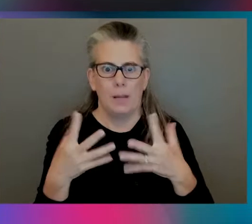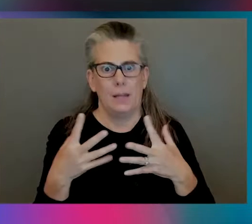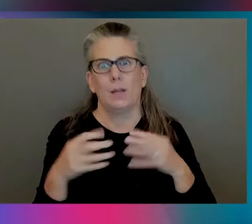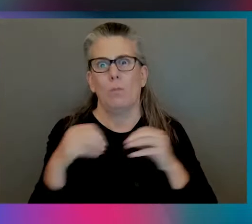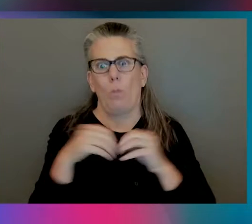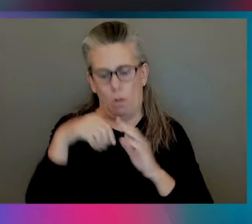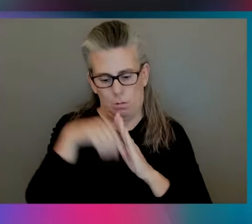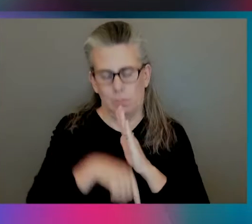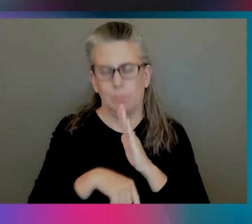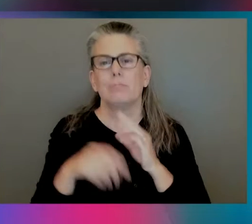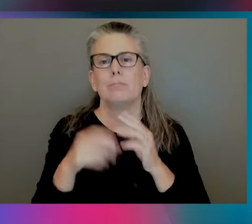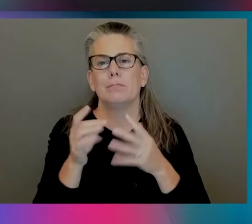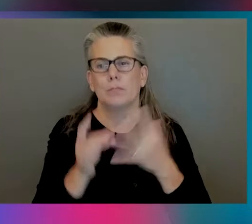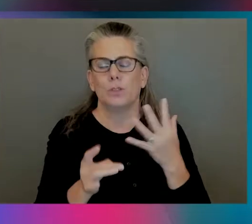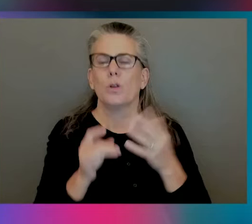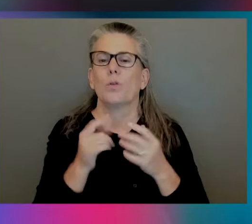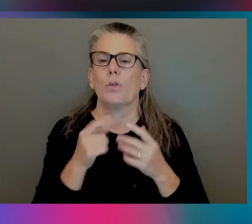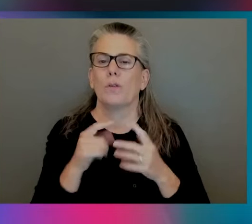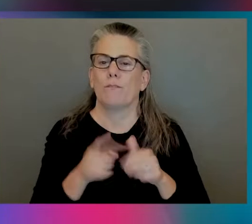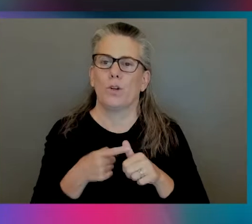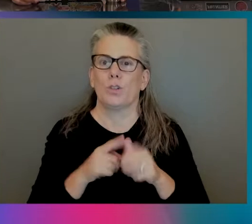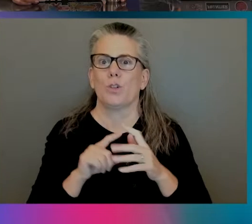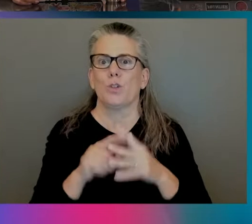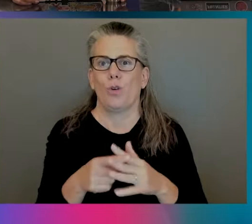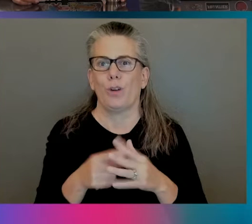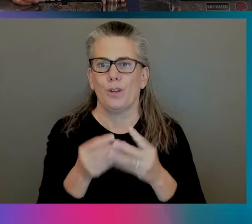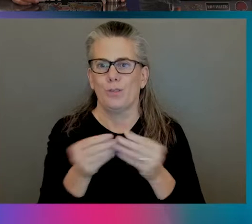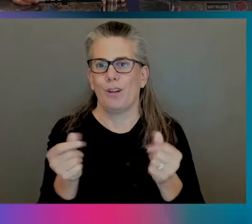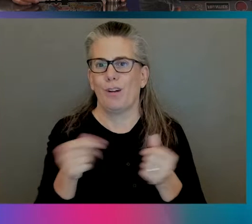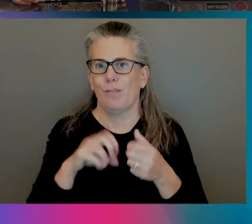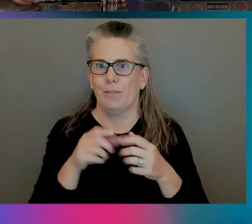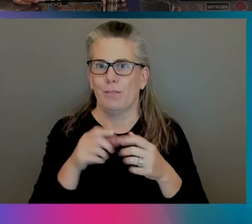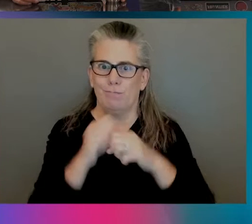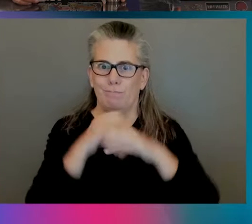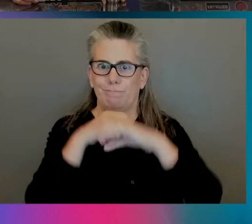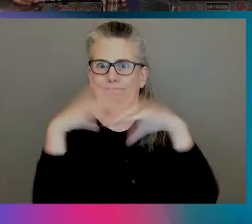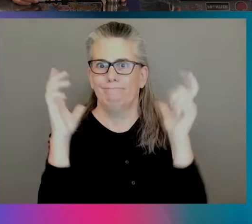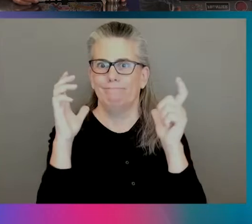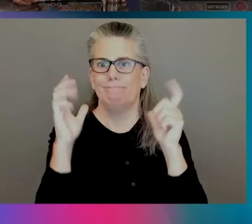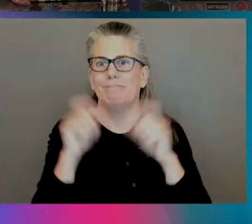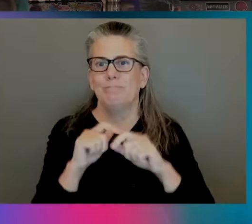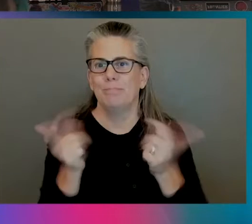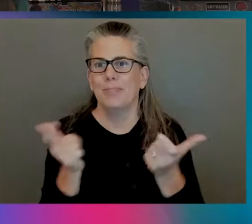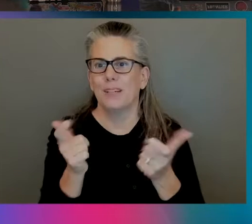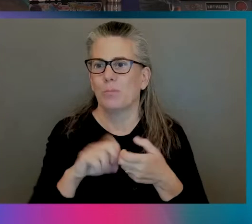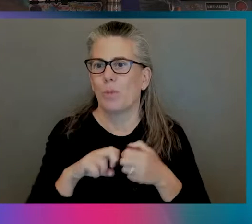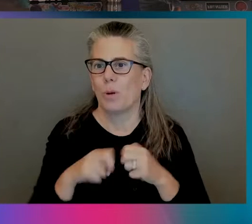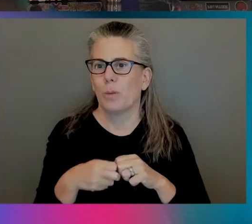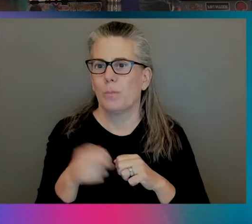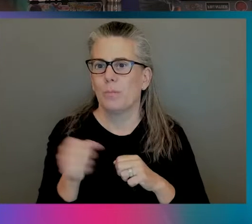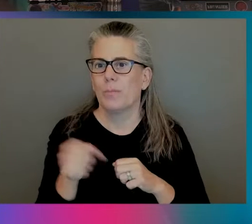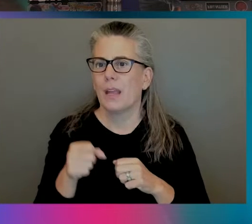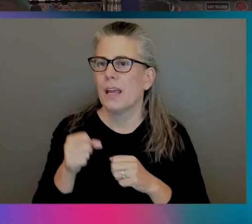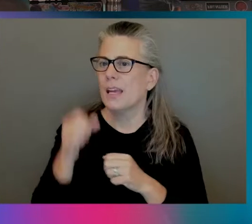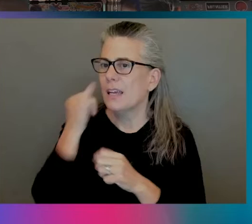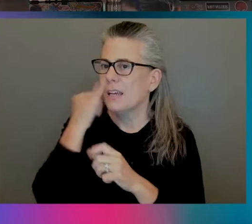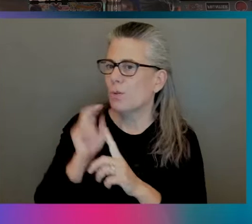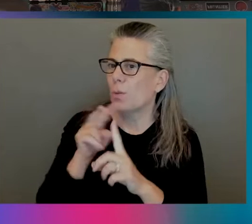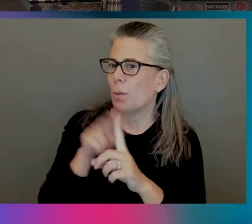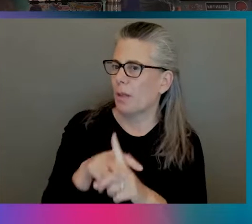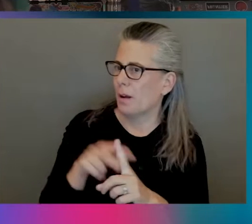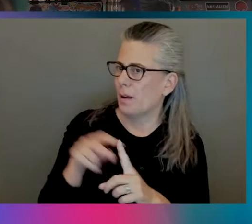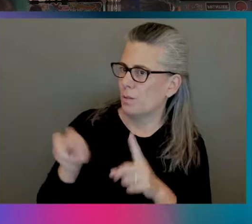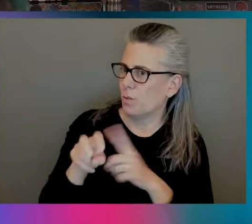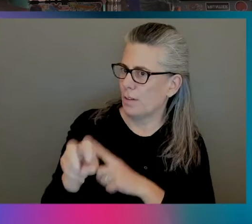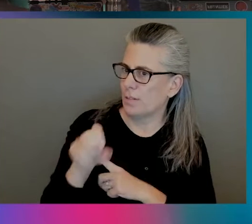salesperson problem. It's super interesting. I mean, it's awesome that you applied a traveling salesperson problem to this, which